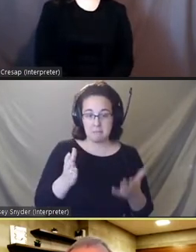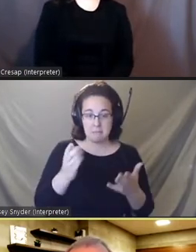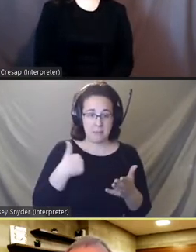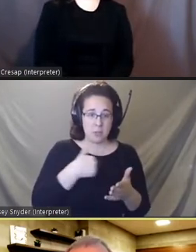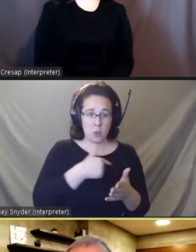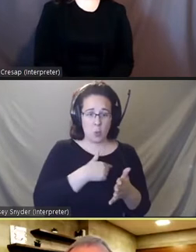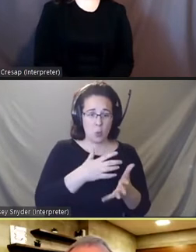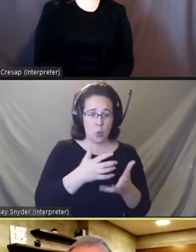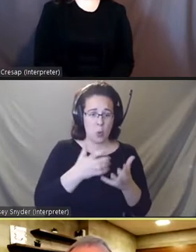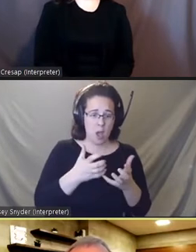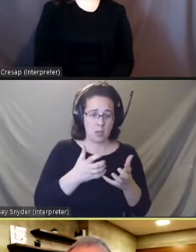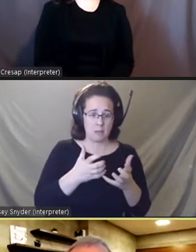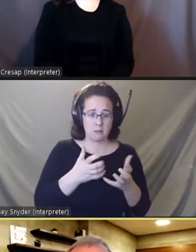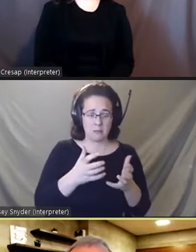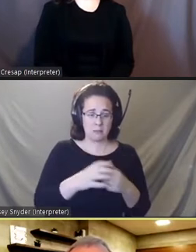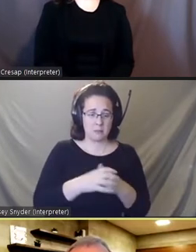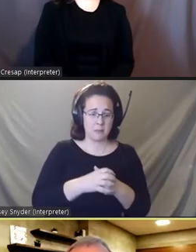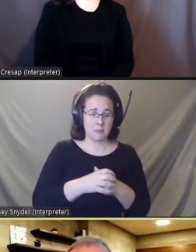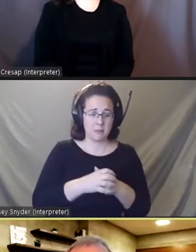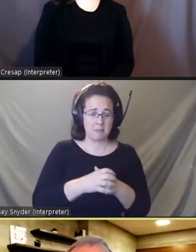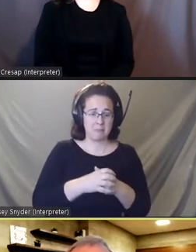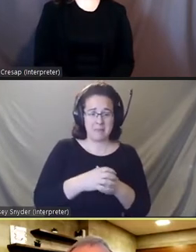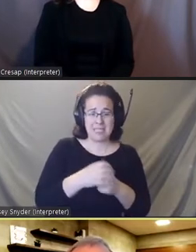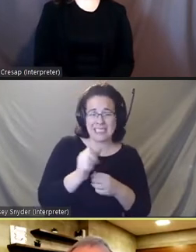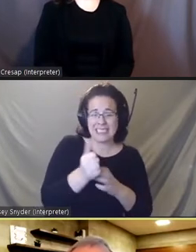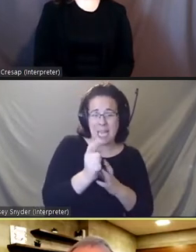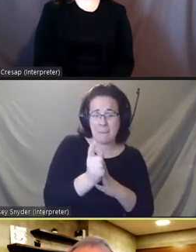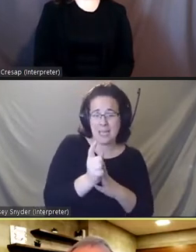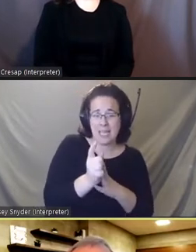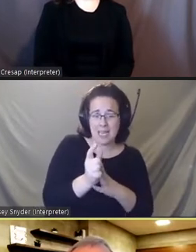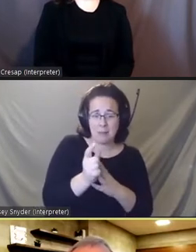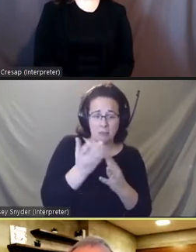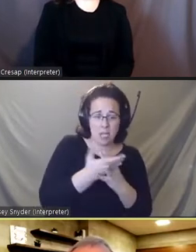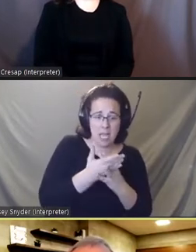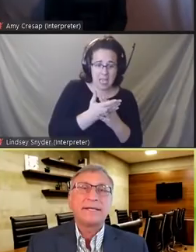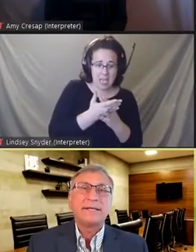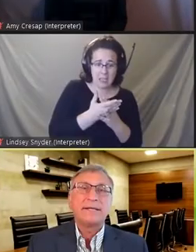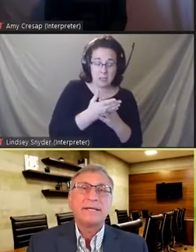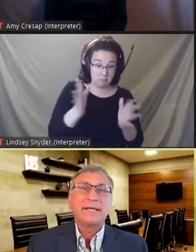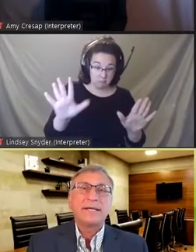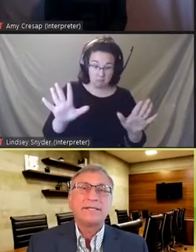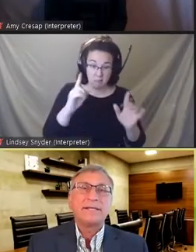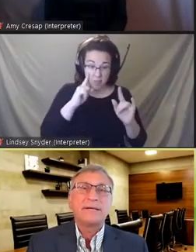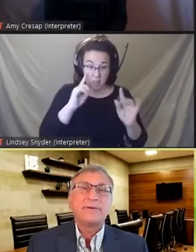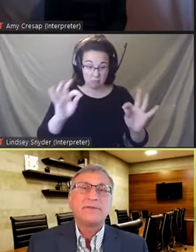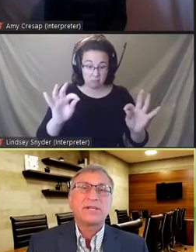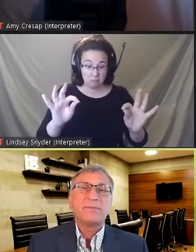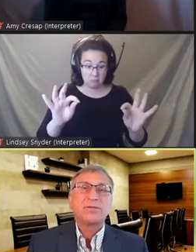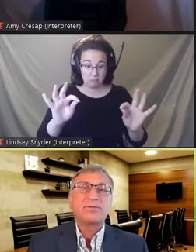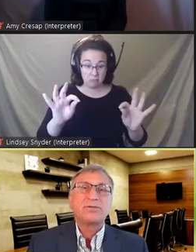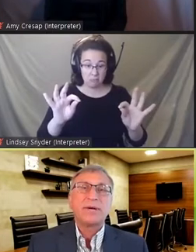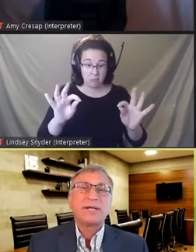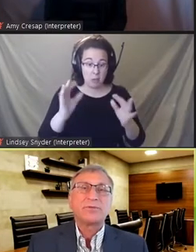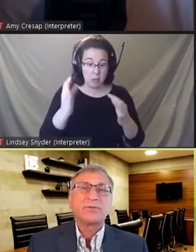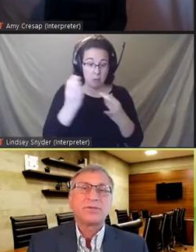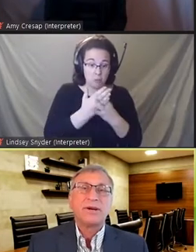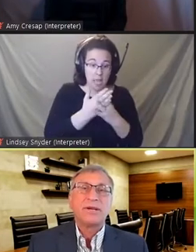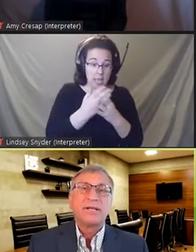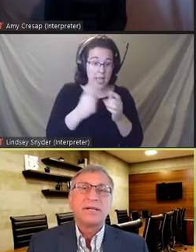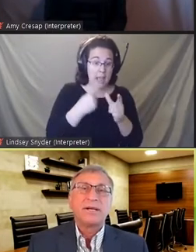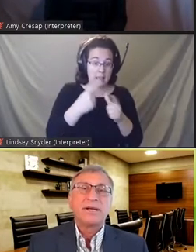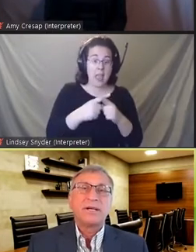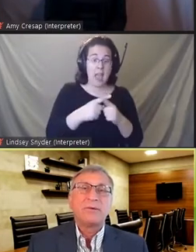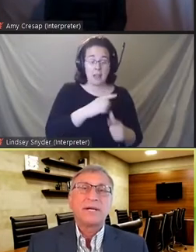a 9-10 minute break. What do you think? We'll just do that and we'll come back, and if the commissioner is ready, we'll